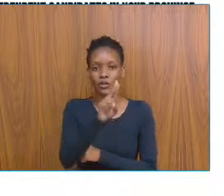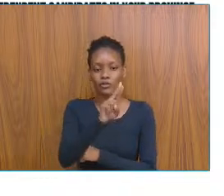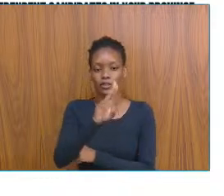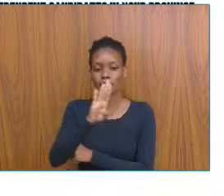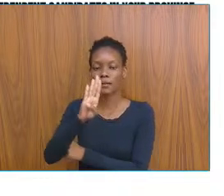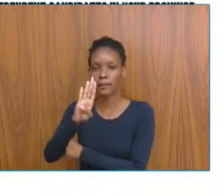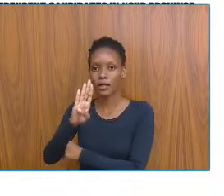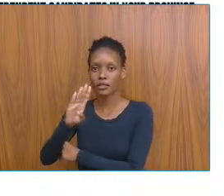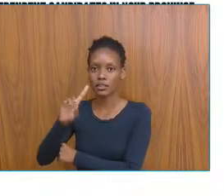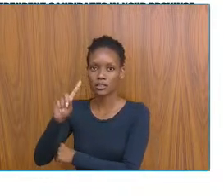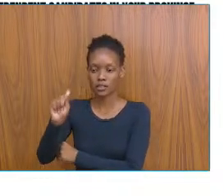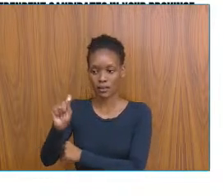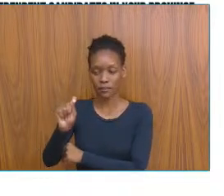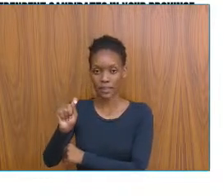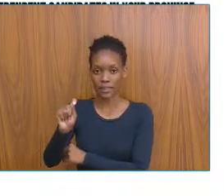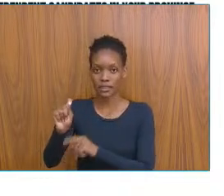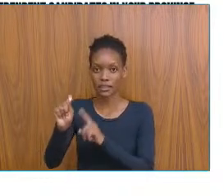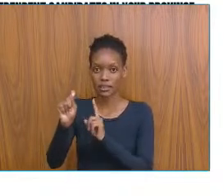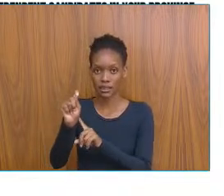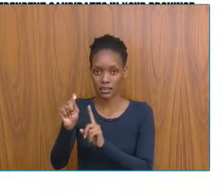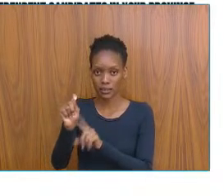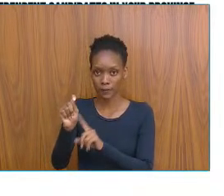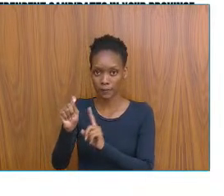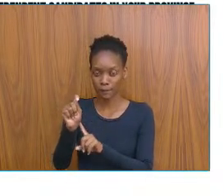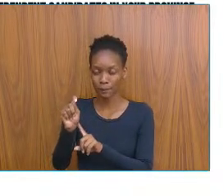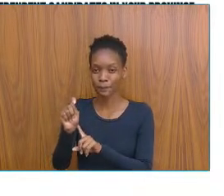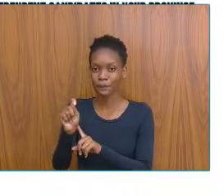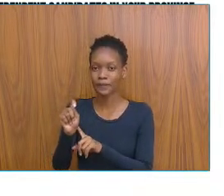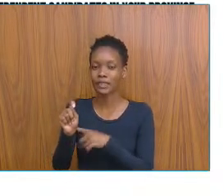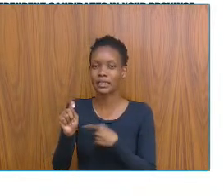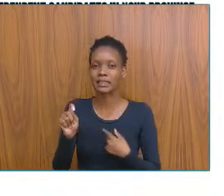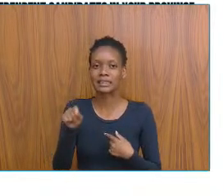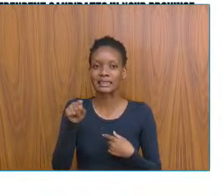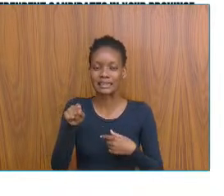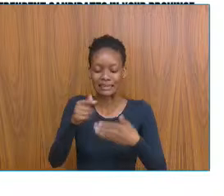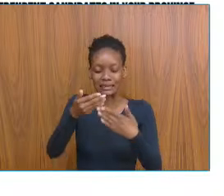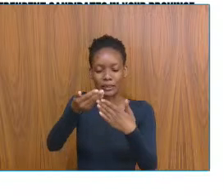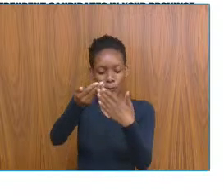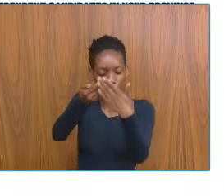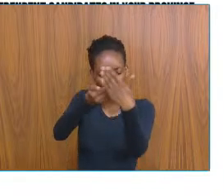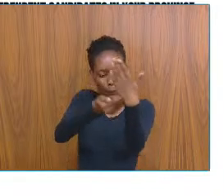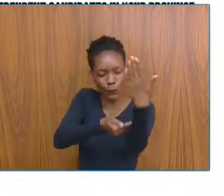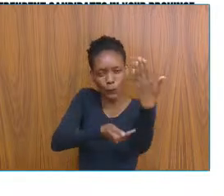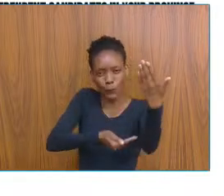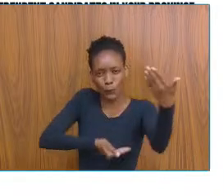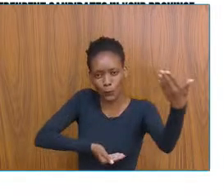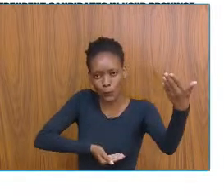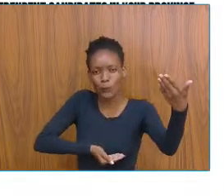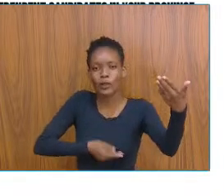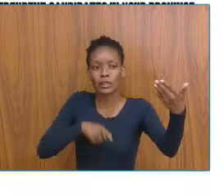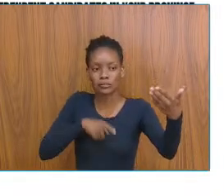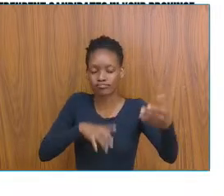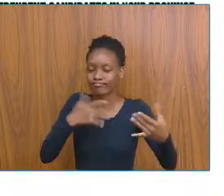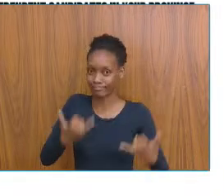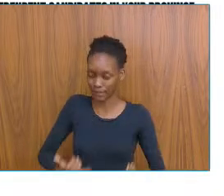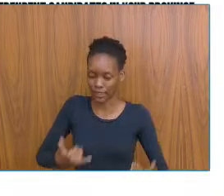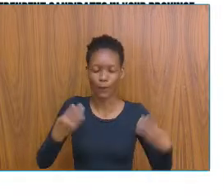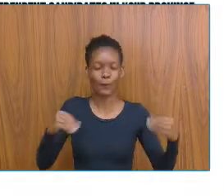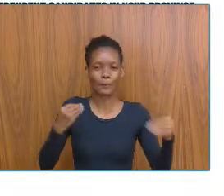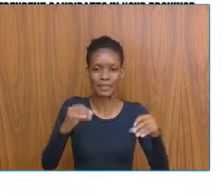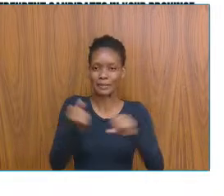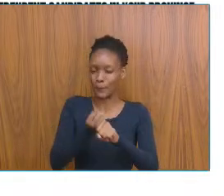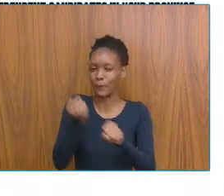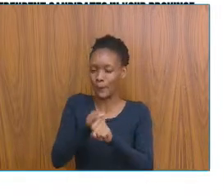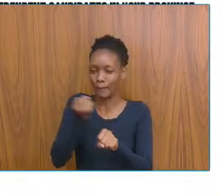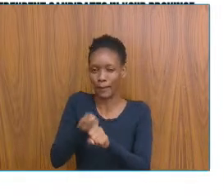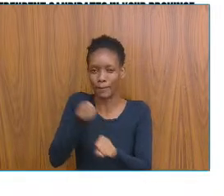template, whose dimensions are benchmarked against the longest ballot paper, is in production and